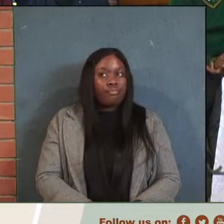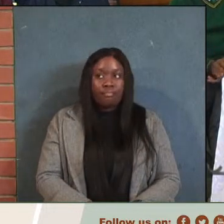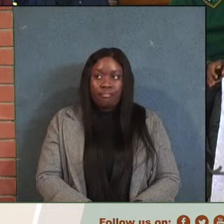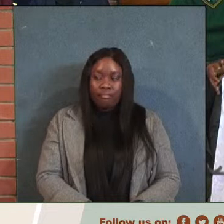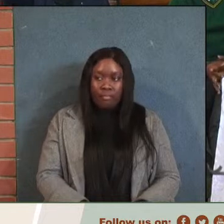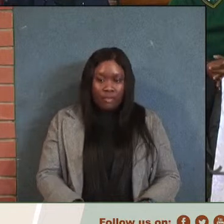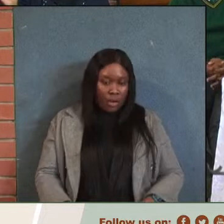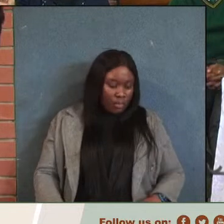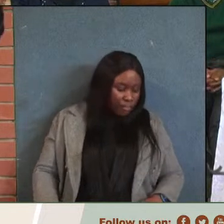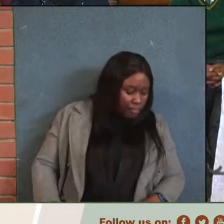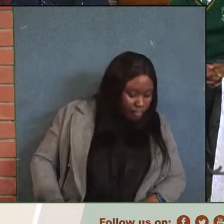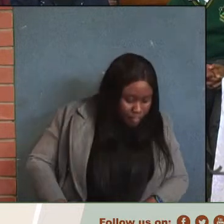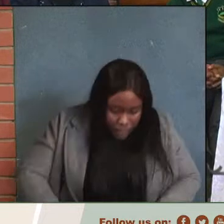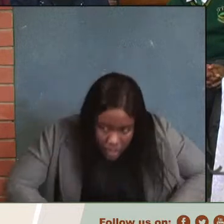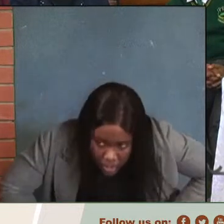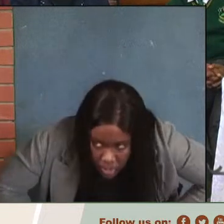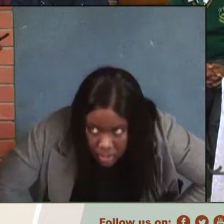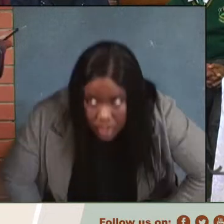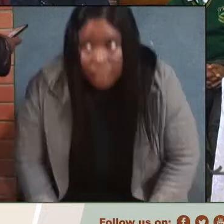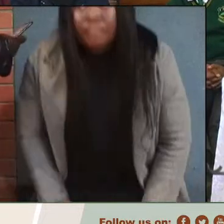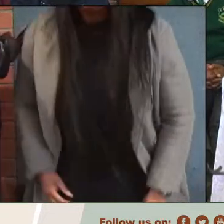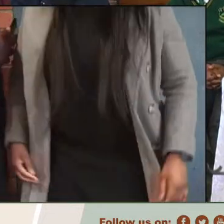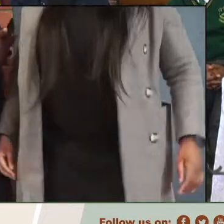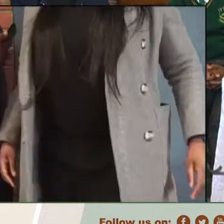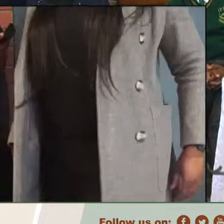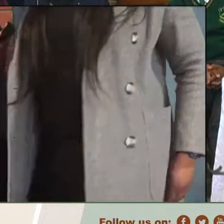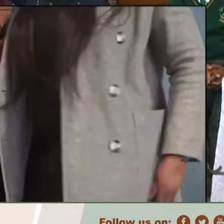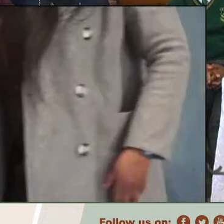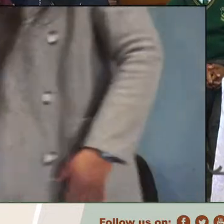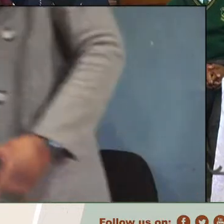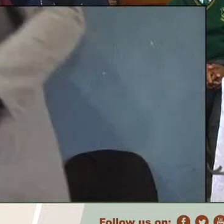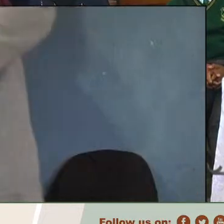That is four speakers. I apologize.